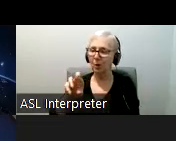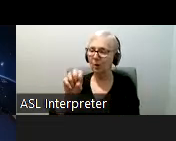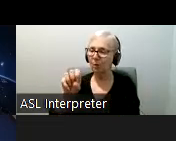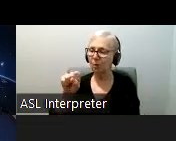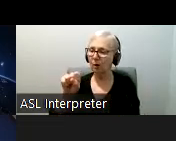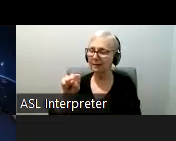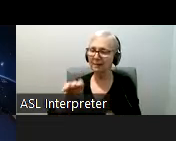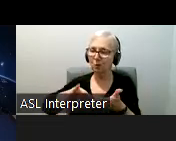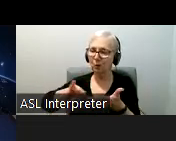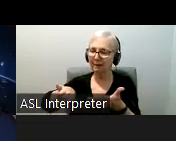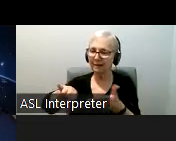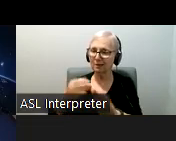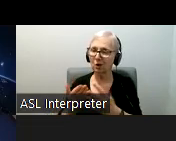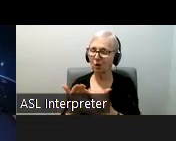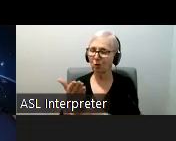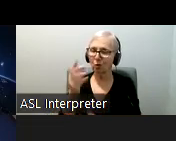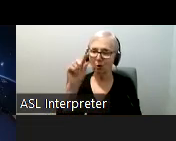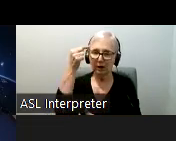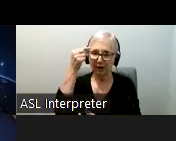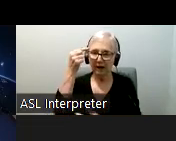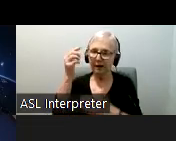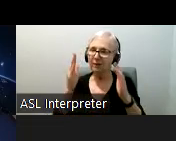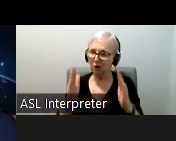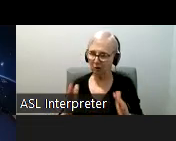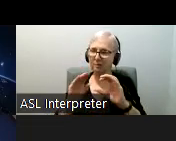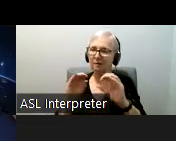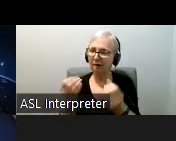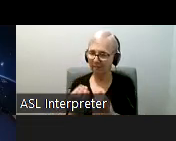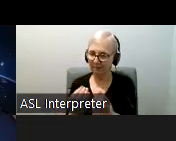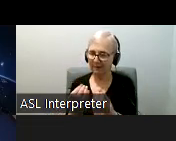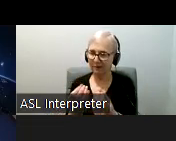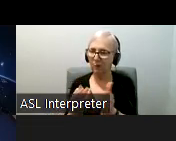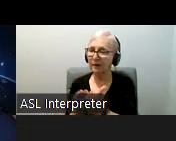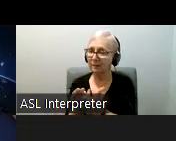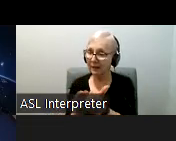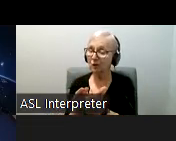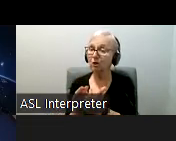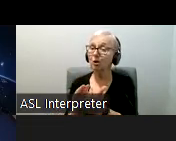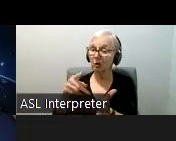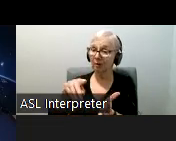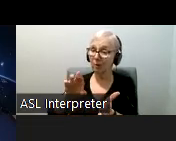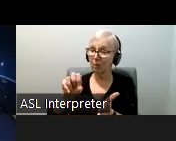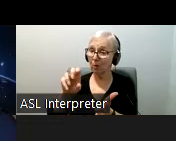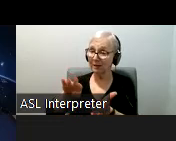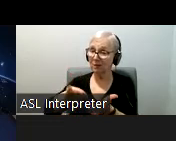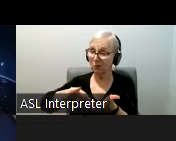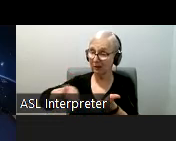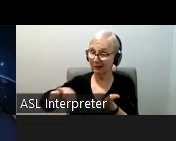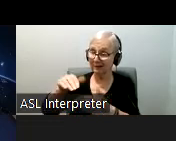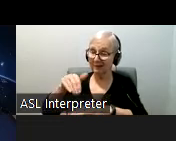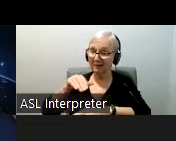office. So we can make sure that the press release is forwarded to all of you, but there will not